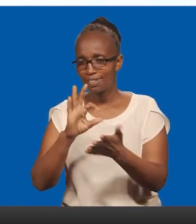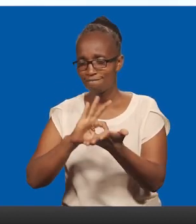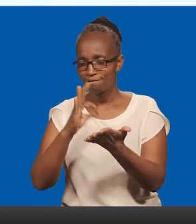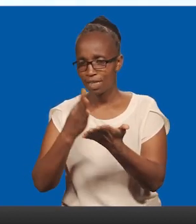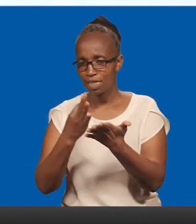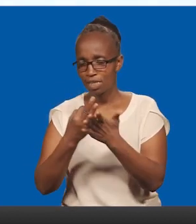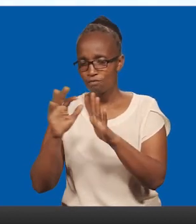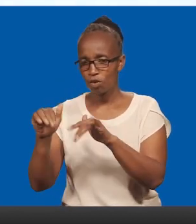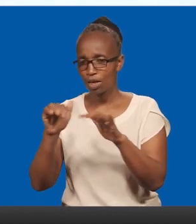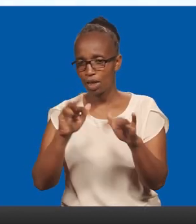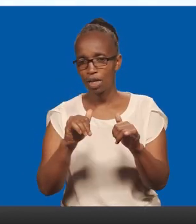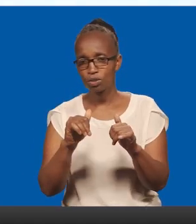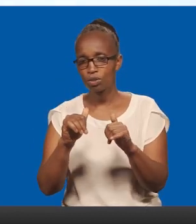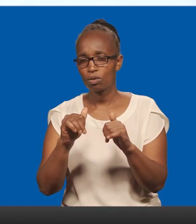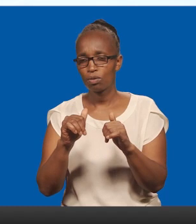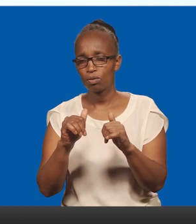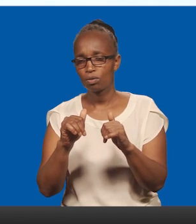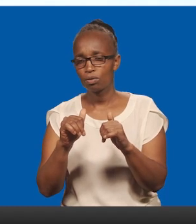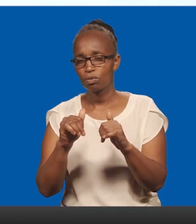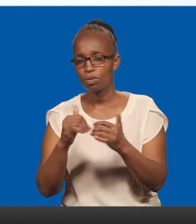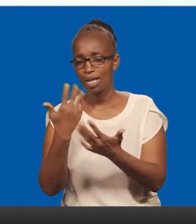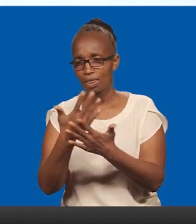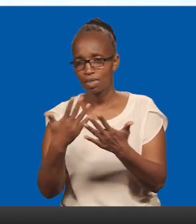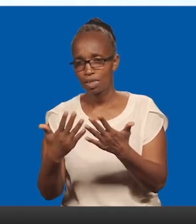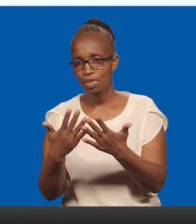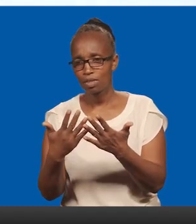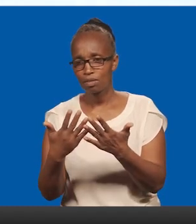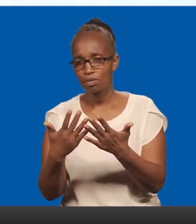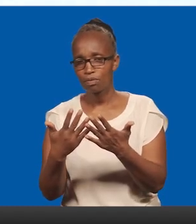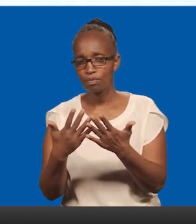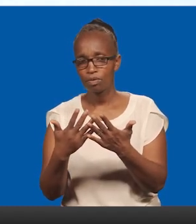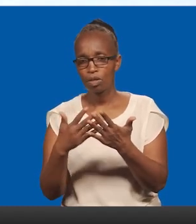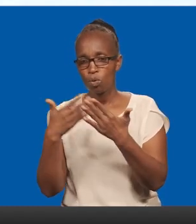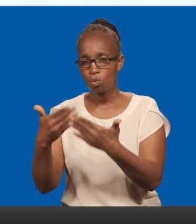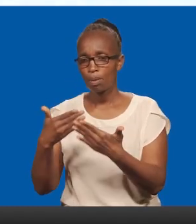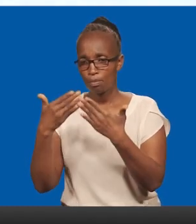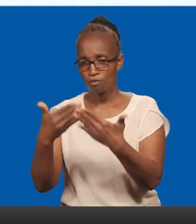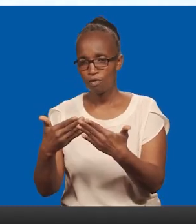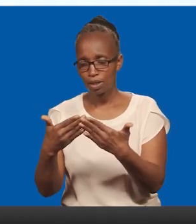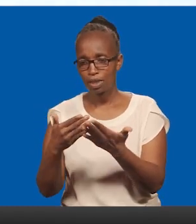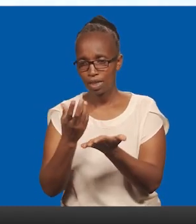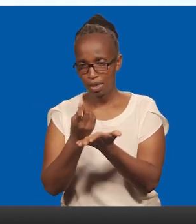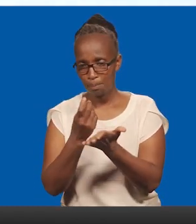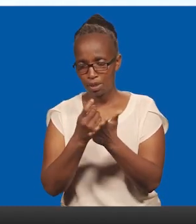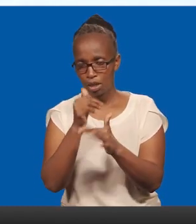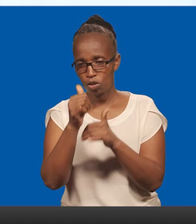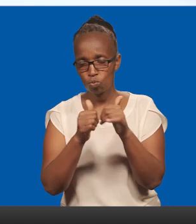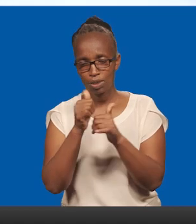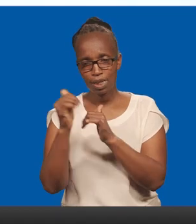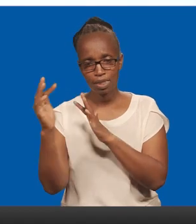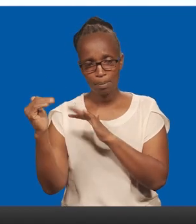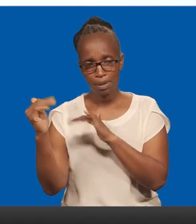for agricultural product like seedlings and fertilizer, akiingia kwa agrovet. We will provide the necessary capital